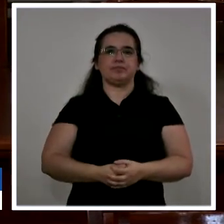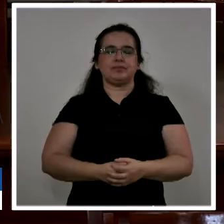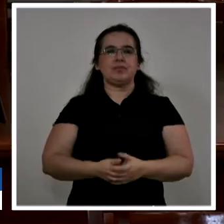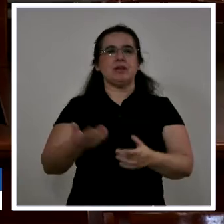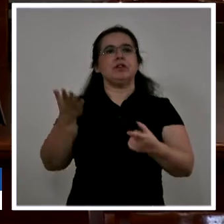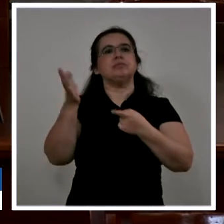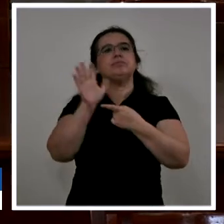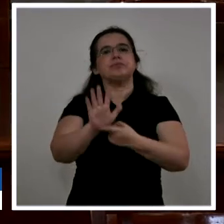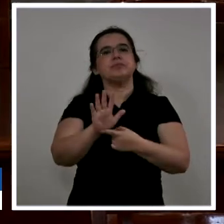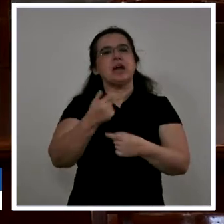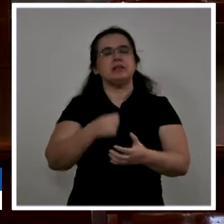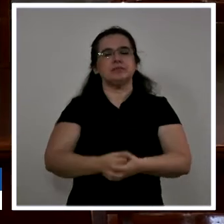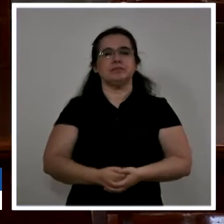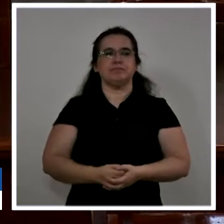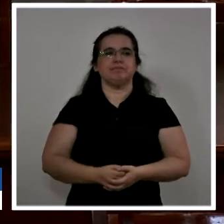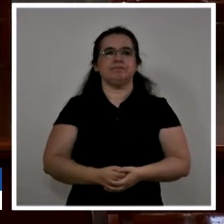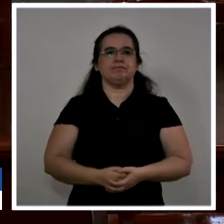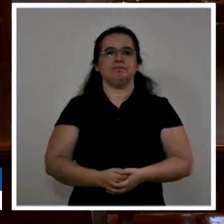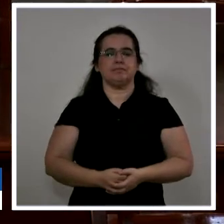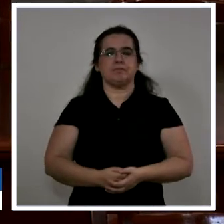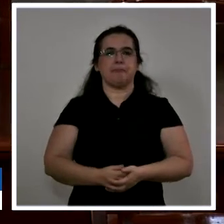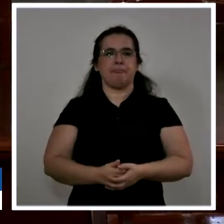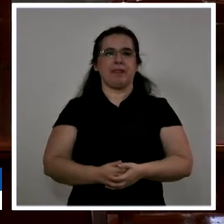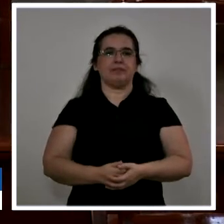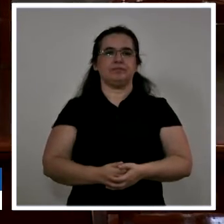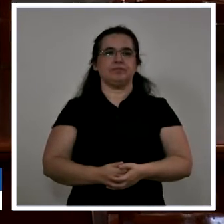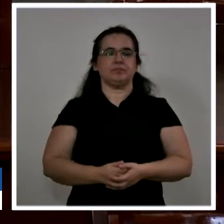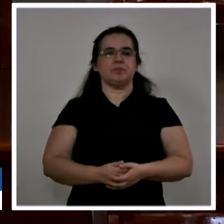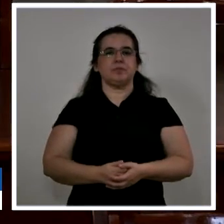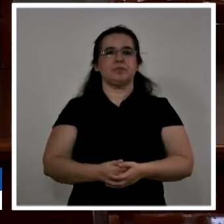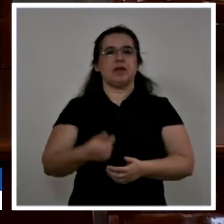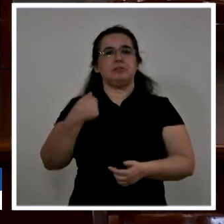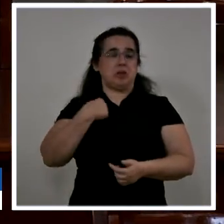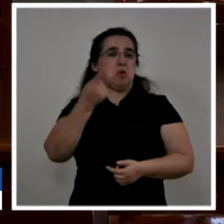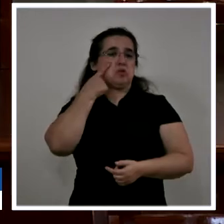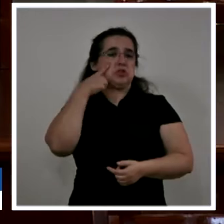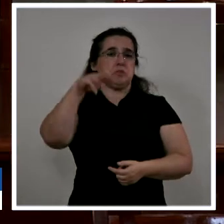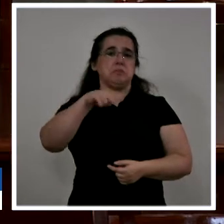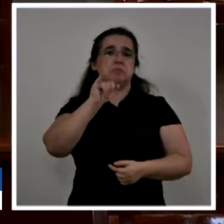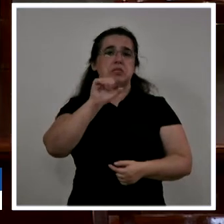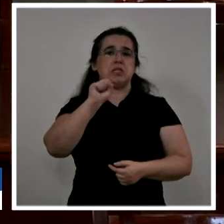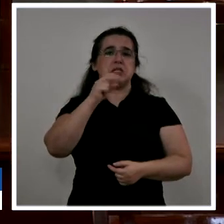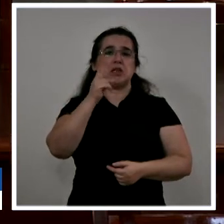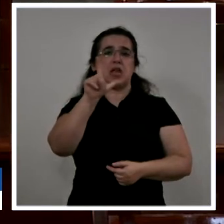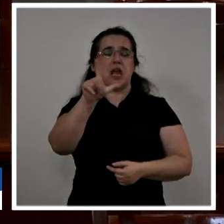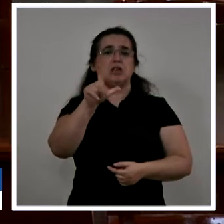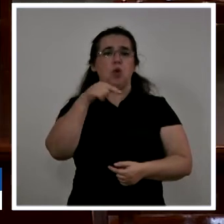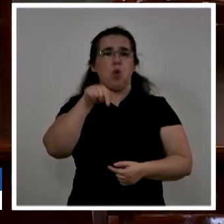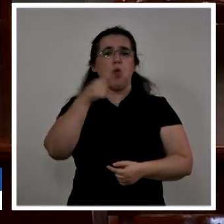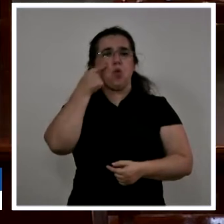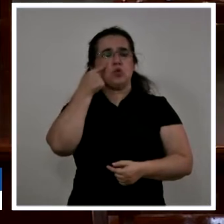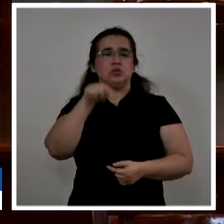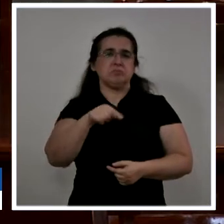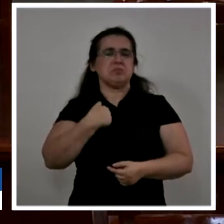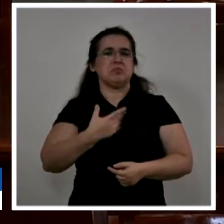dar uma ilustração muito simples. So I've just met Miguel today. Eu acabei de conhecer o Miguel hoje. But I kind of like him.